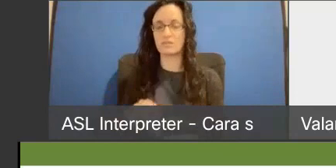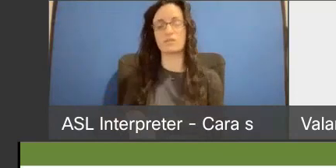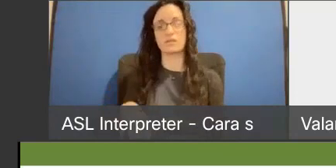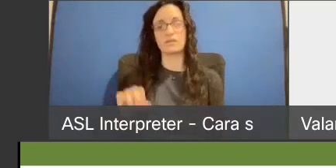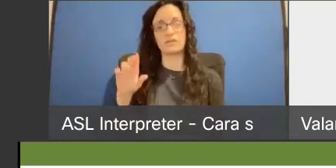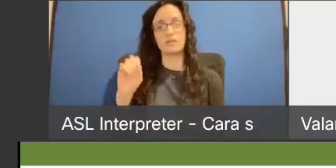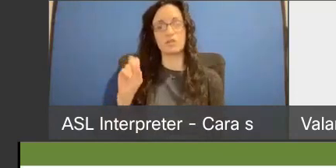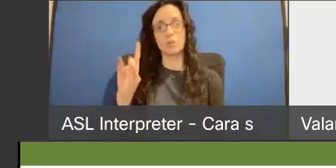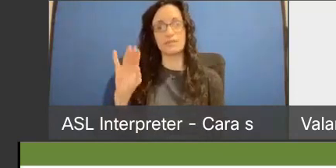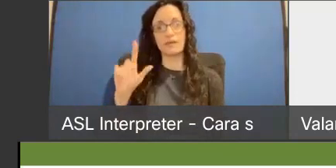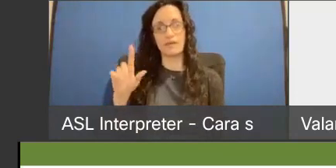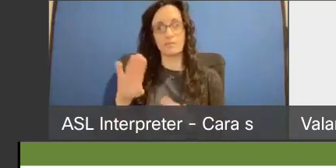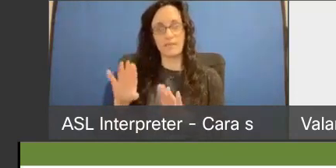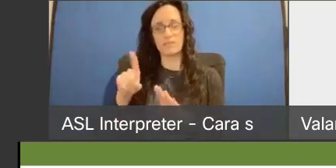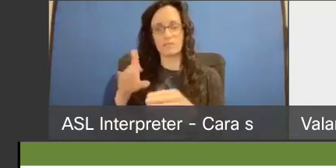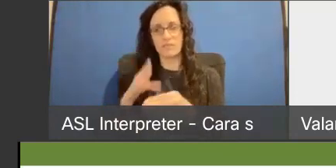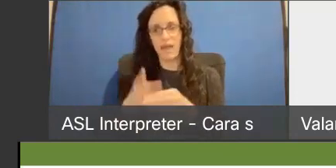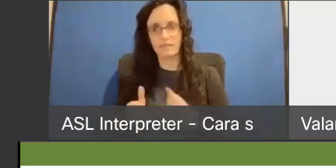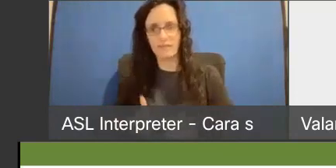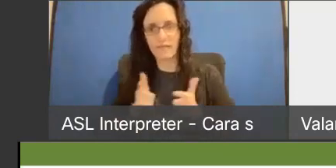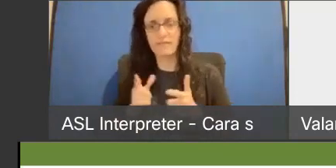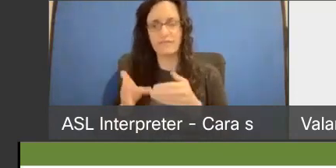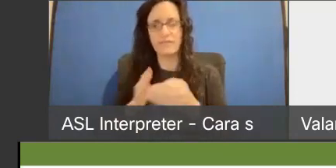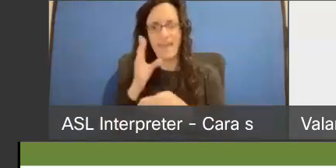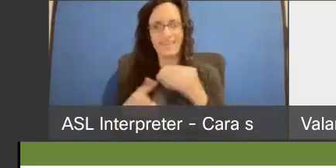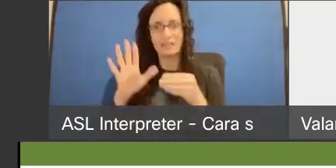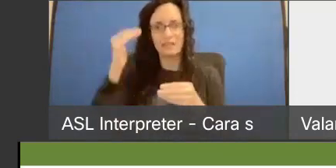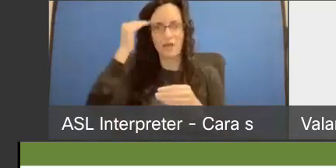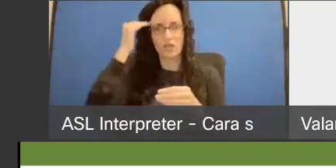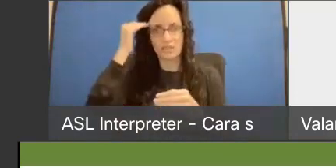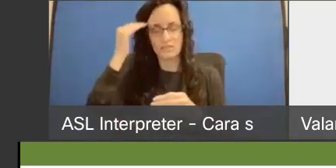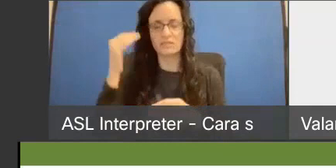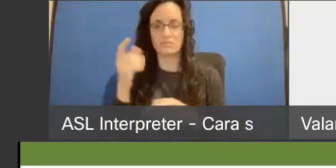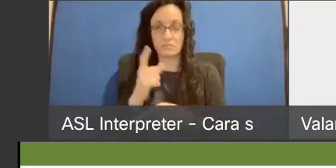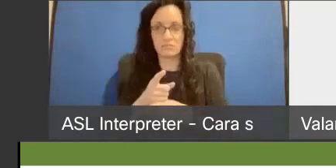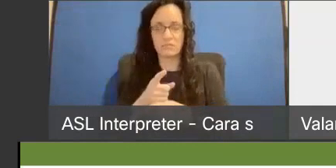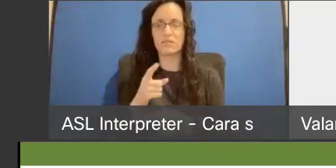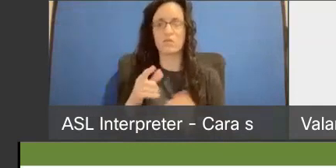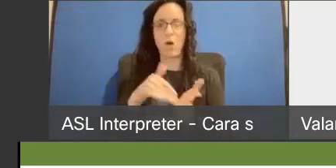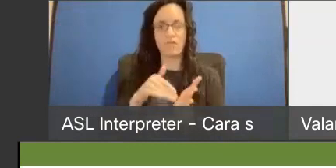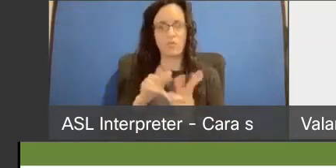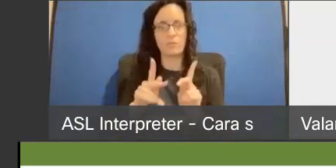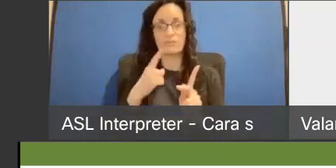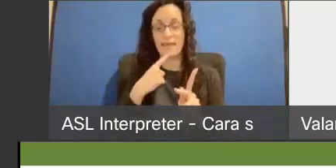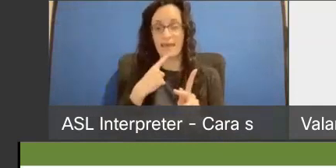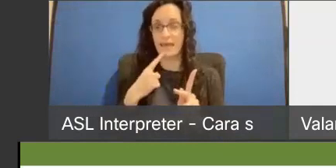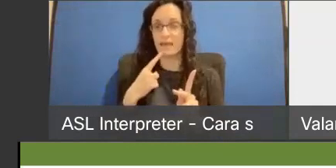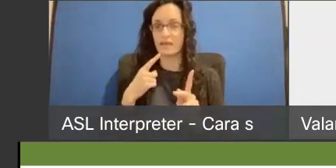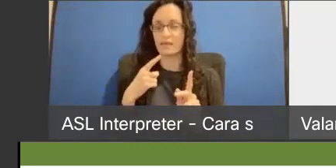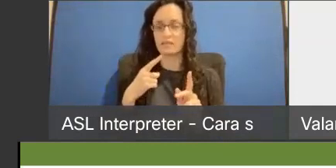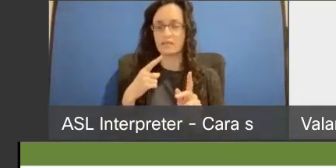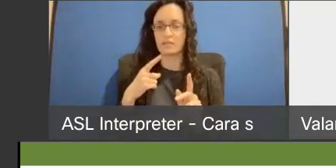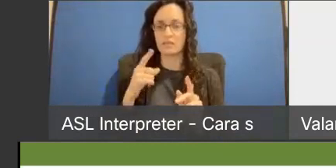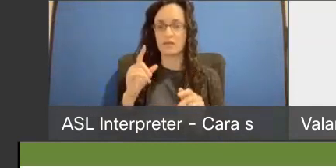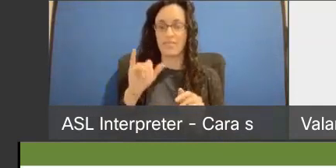ending existence, ending life, ending consciousness. And you're right. The non-suicidal self, and what people often tell us is they get some kind of a relief,